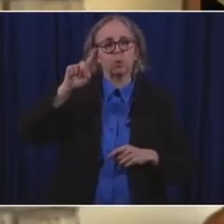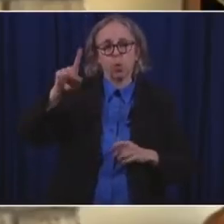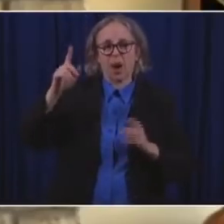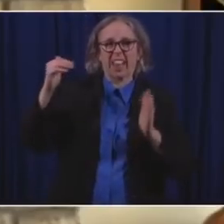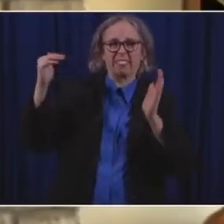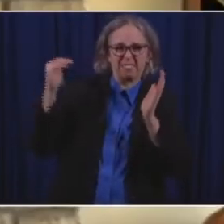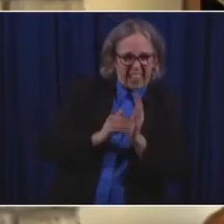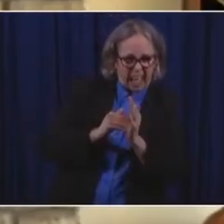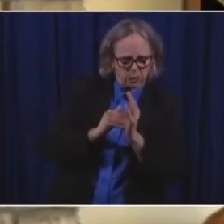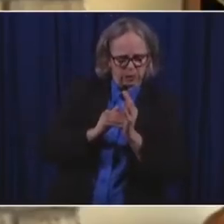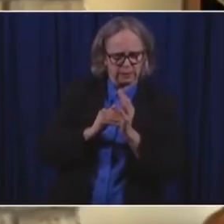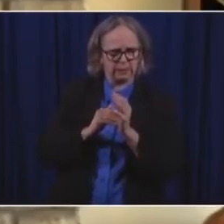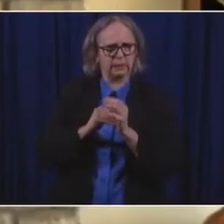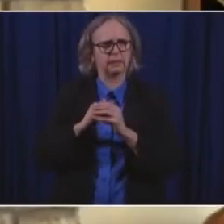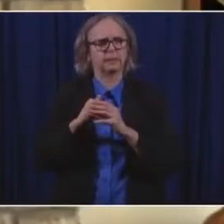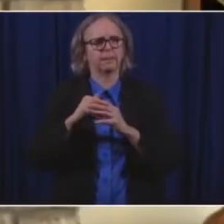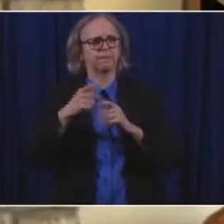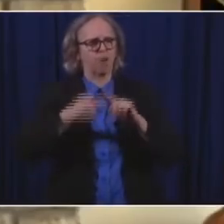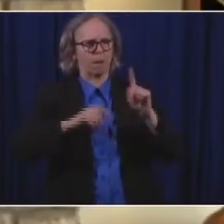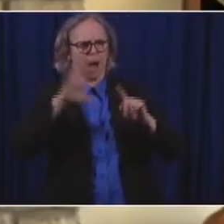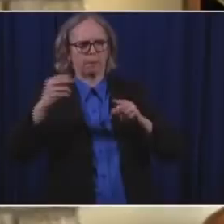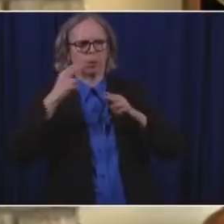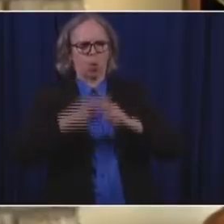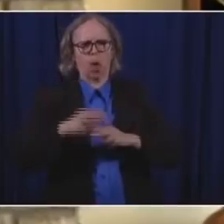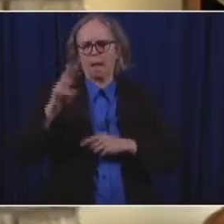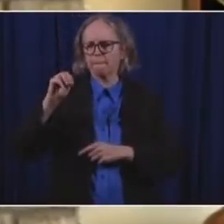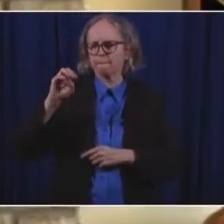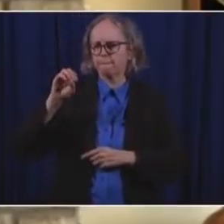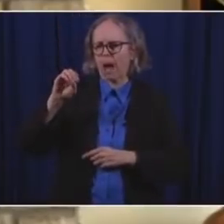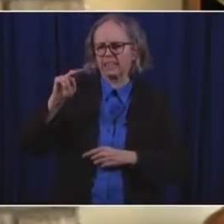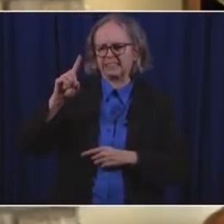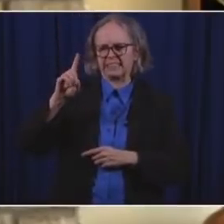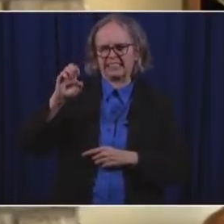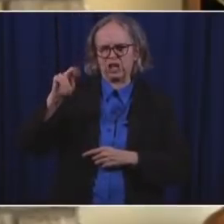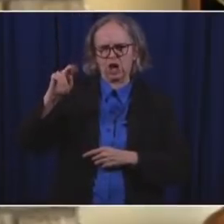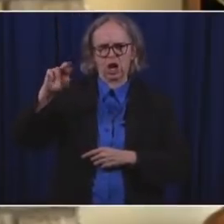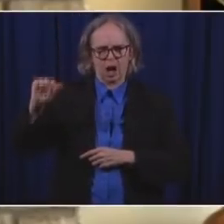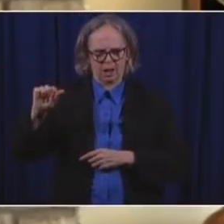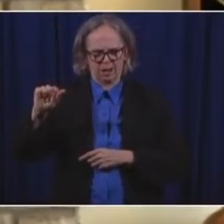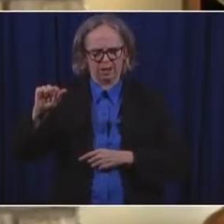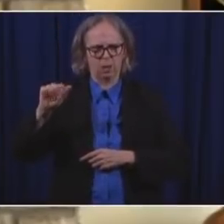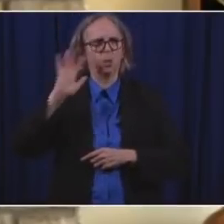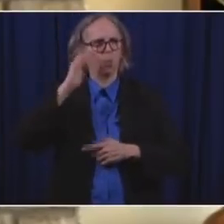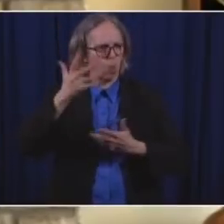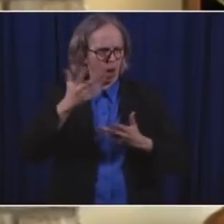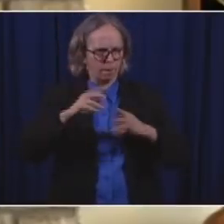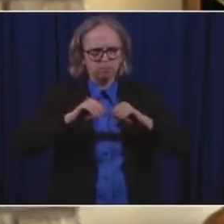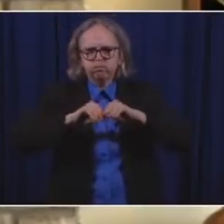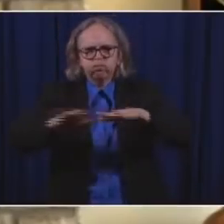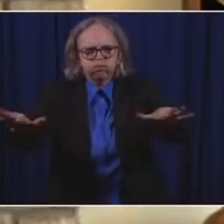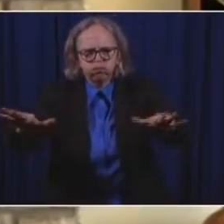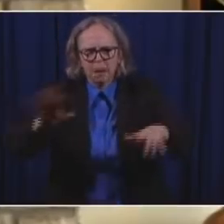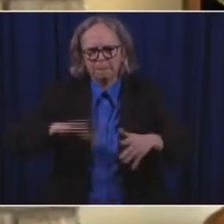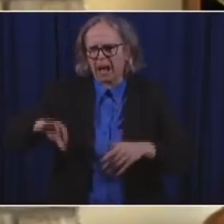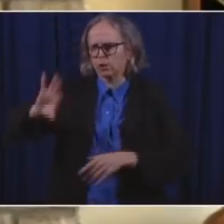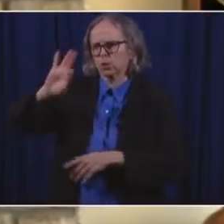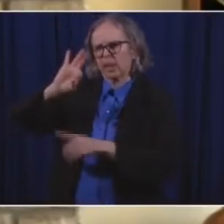That will go to hospitals, 98 hospitals have been signed